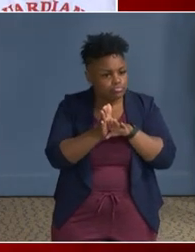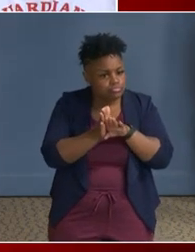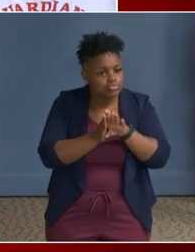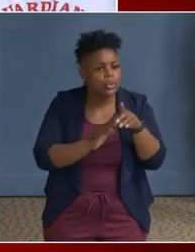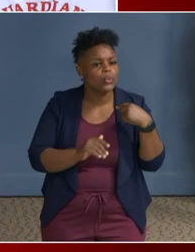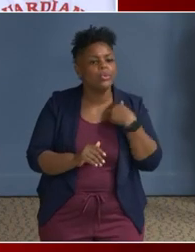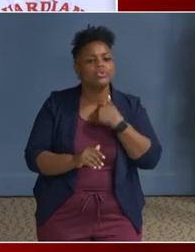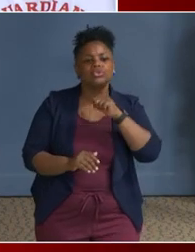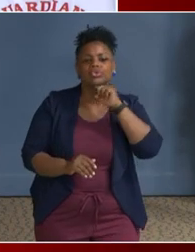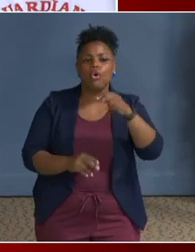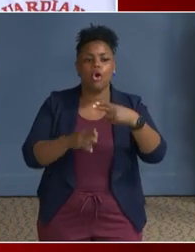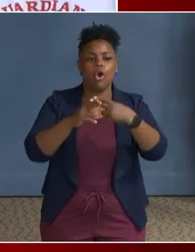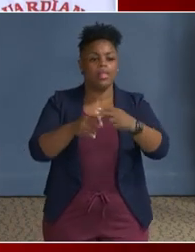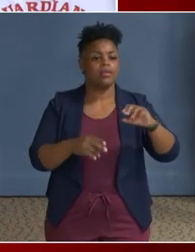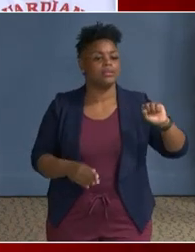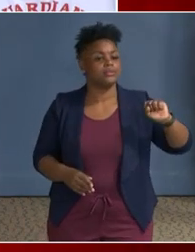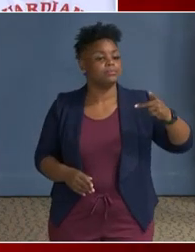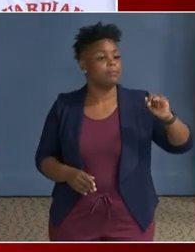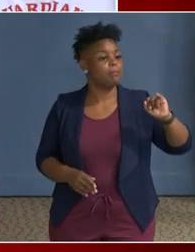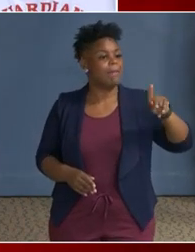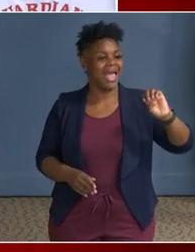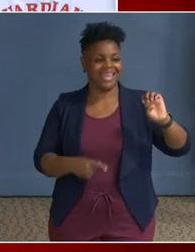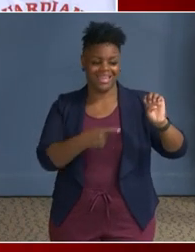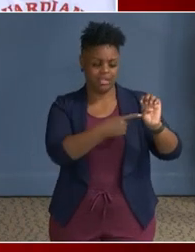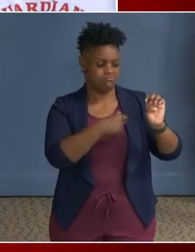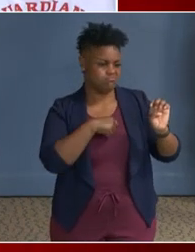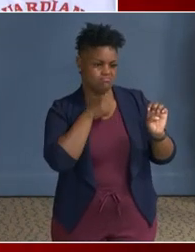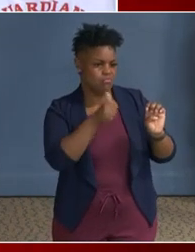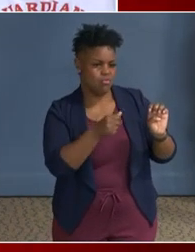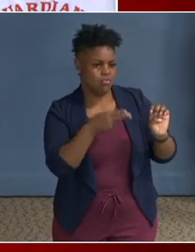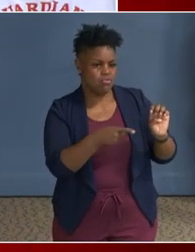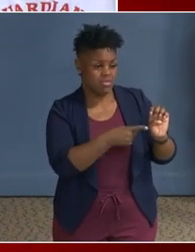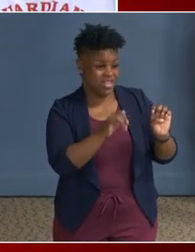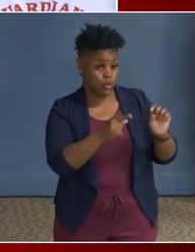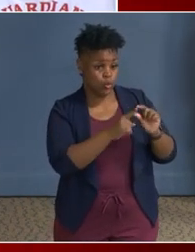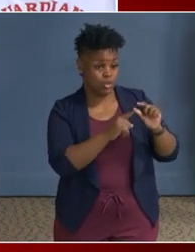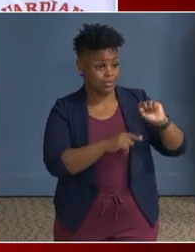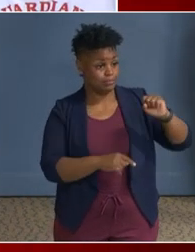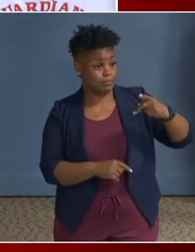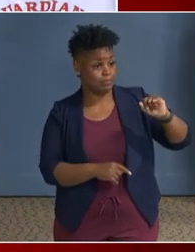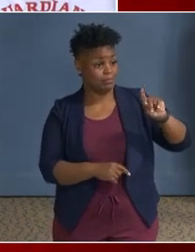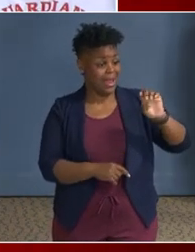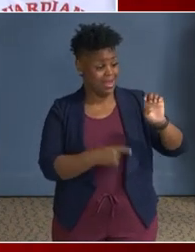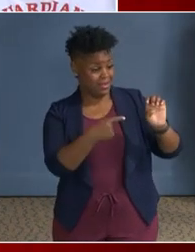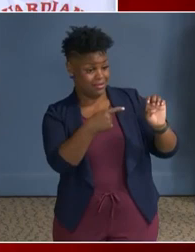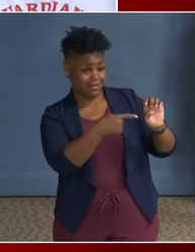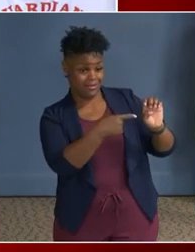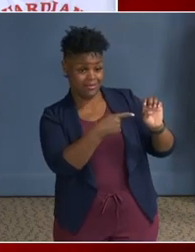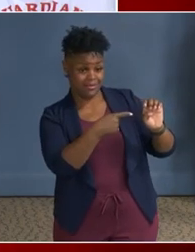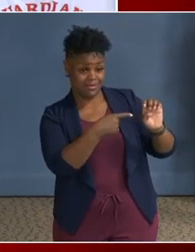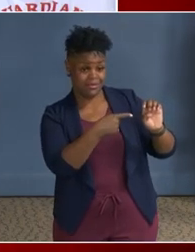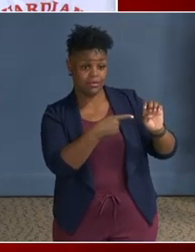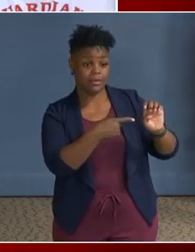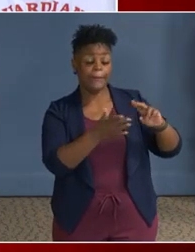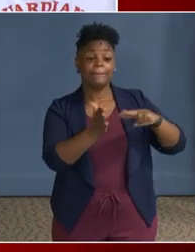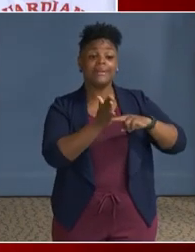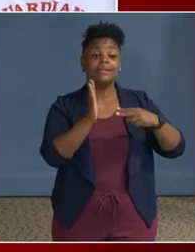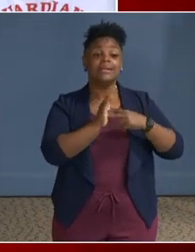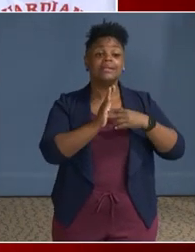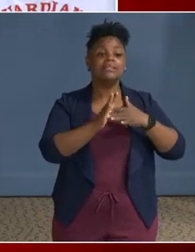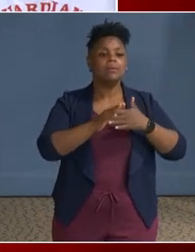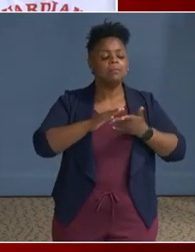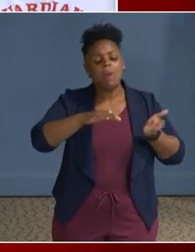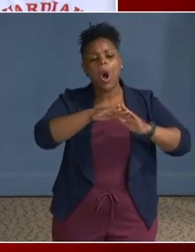to it as a spike because I think when you hear spikes from other places, it's because numbers have shot up through the